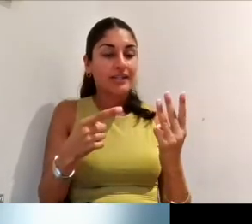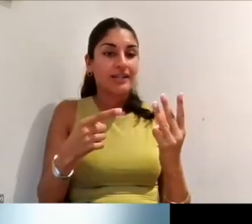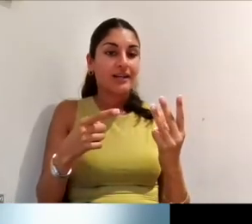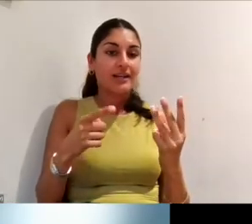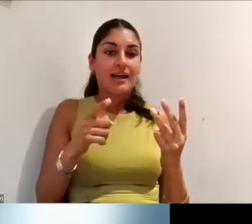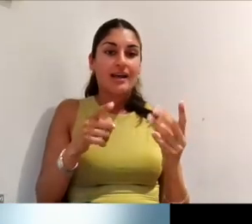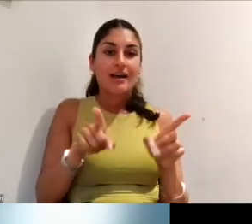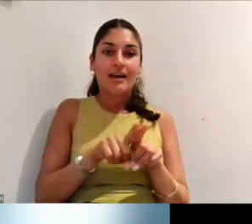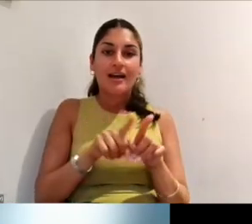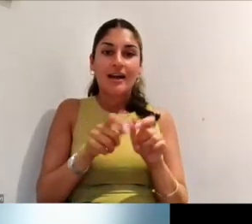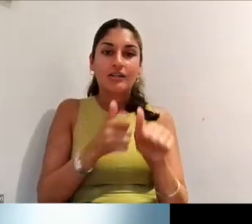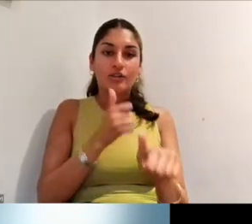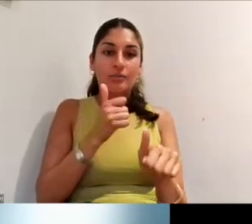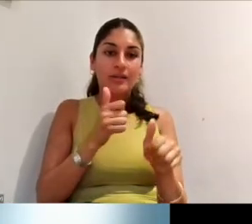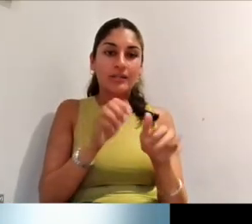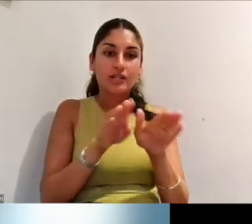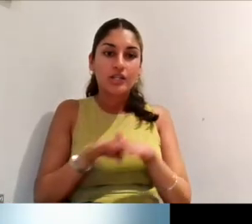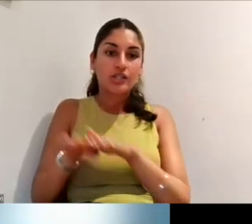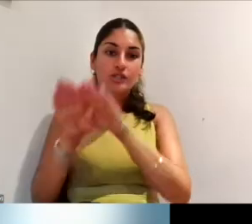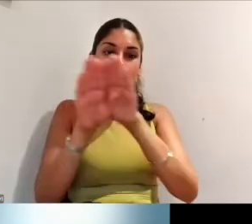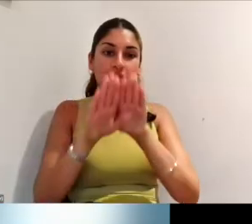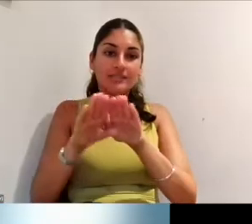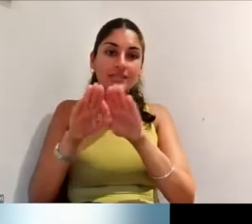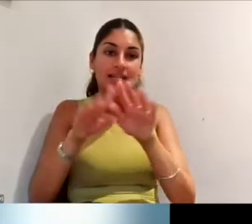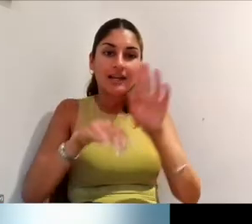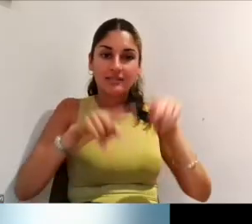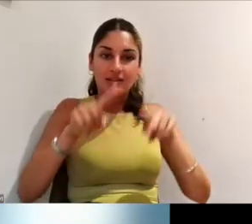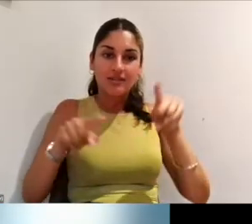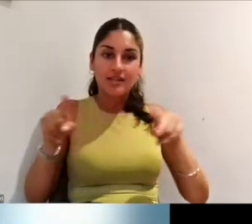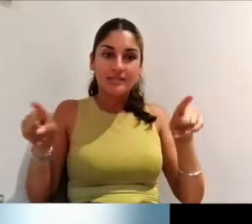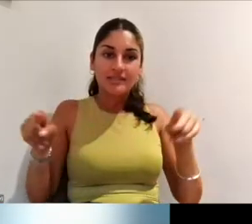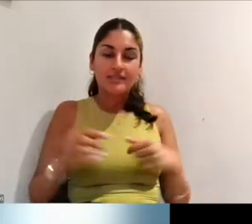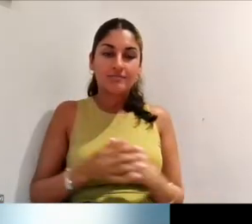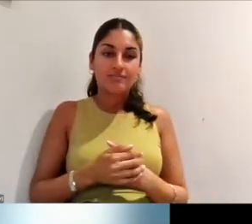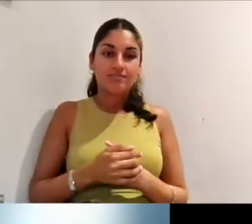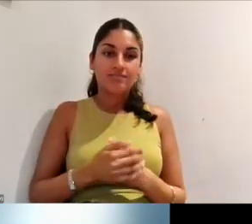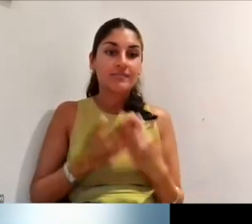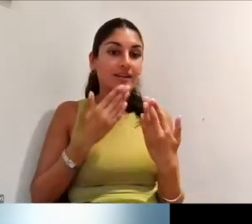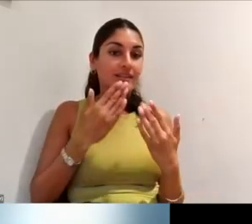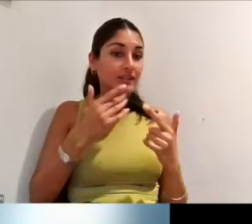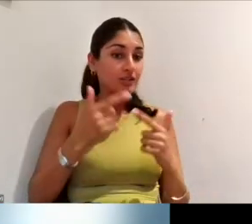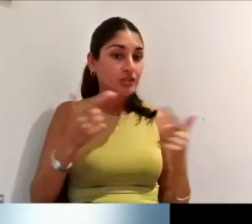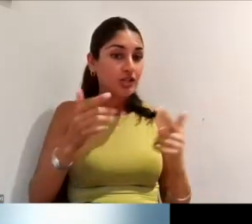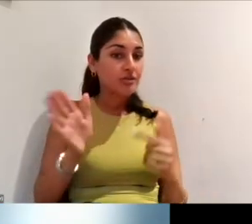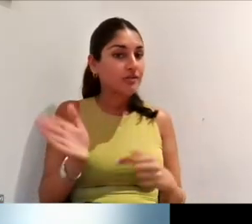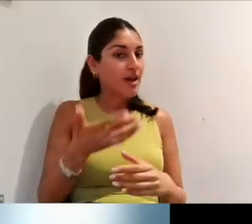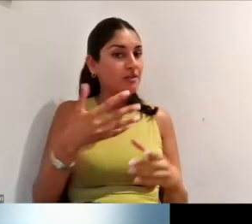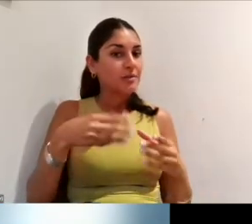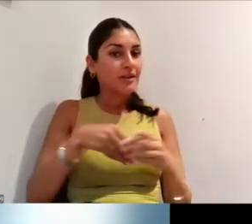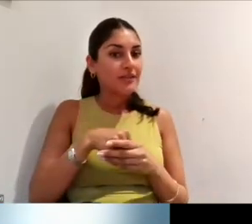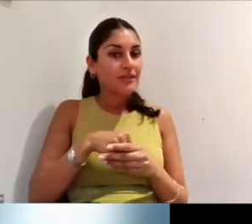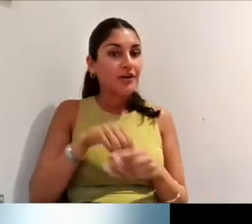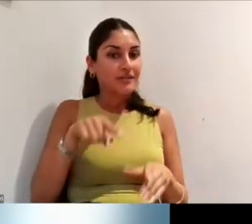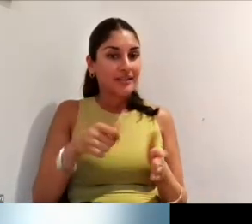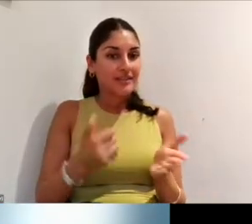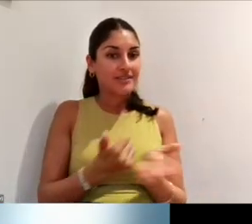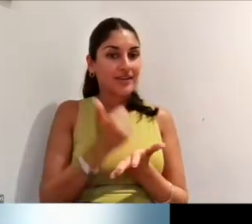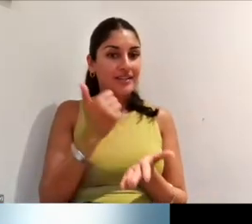Diversity also. And thank you to everyone involved in this fabulous event. And